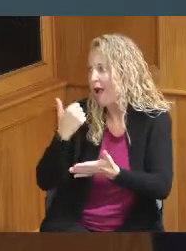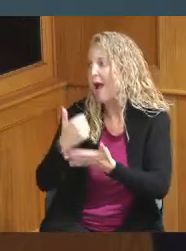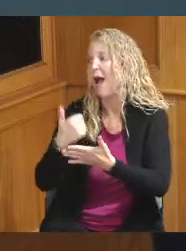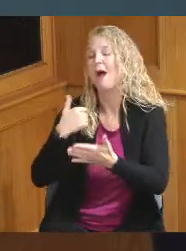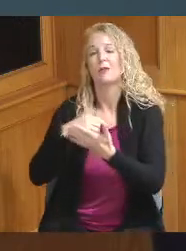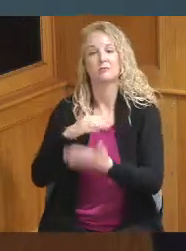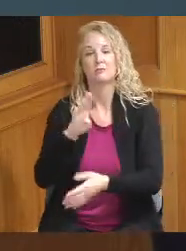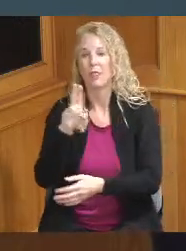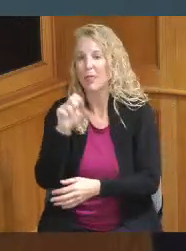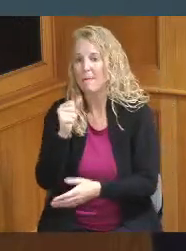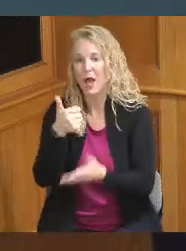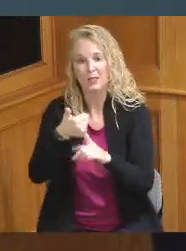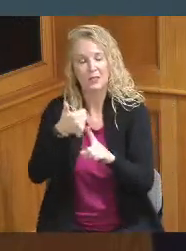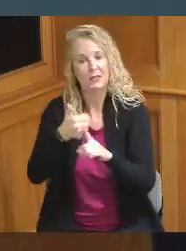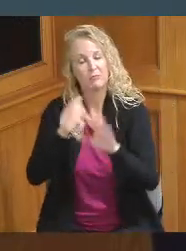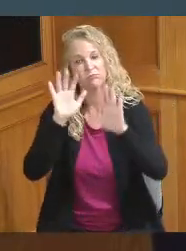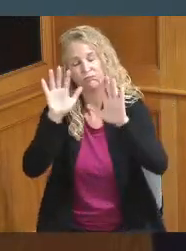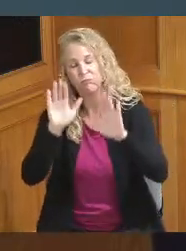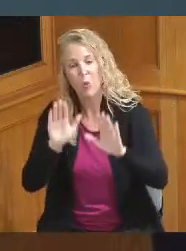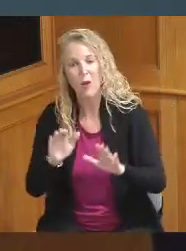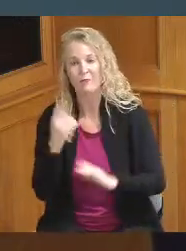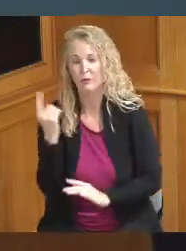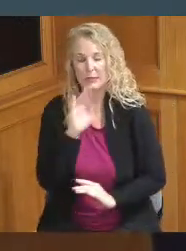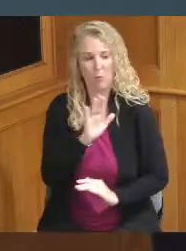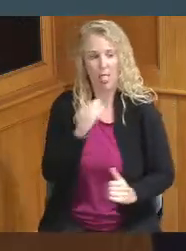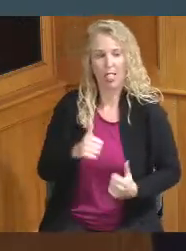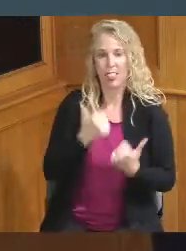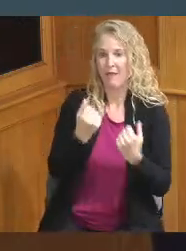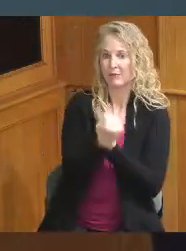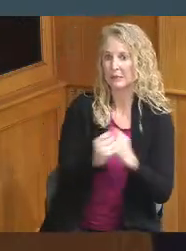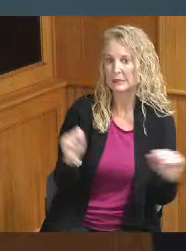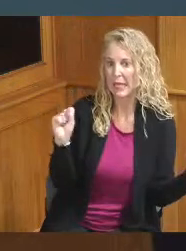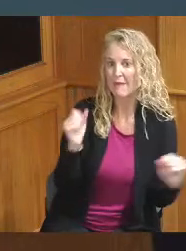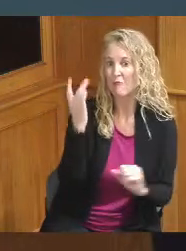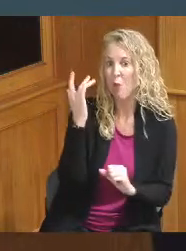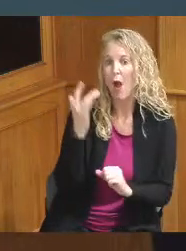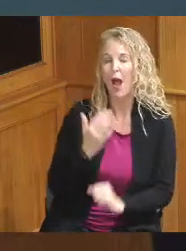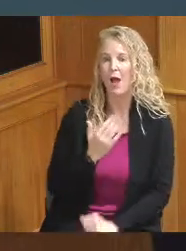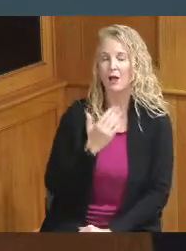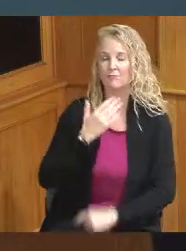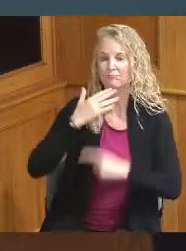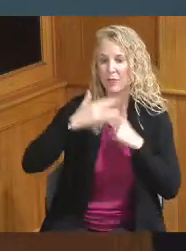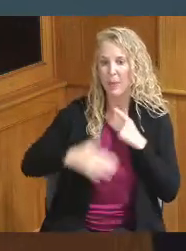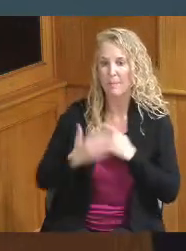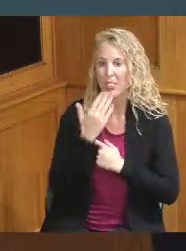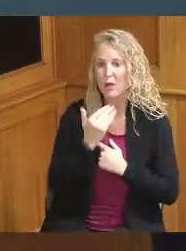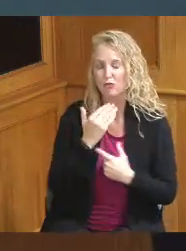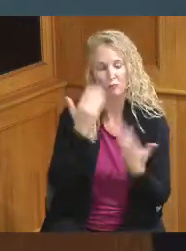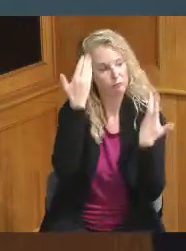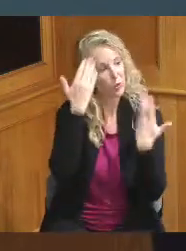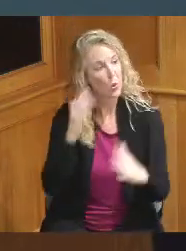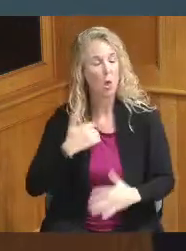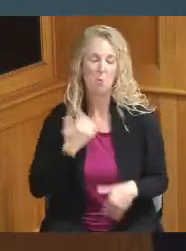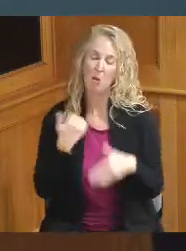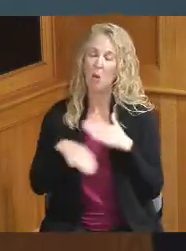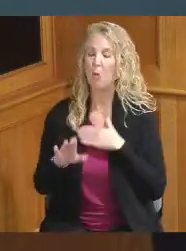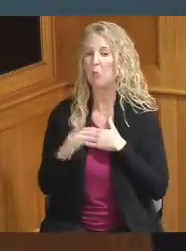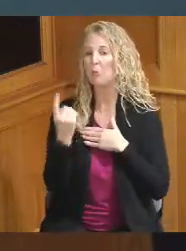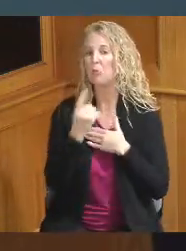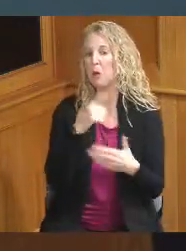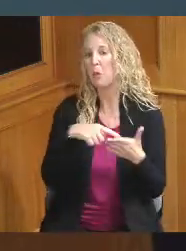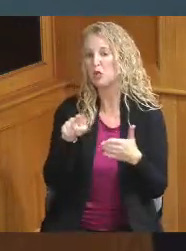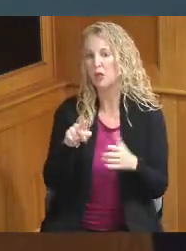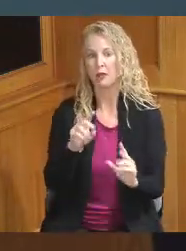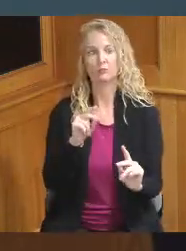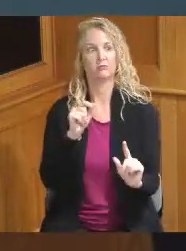it's been helpful, someone's life being saved because their glucose was way up and they just said, while I'm here, I'll go ahead and check it.